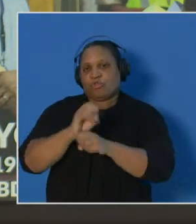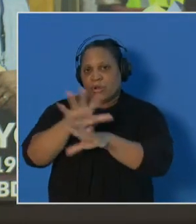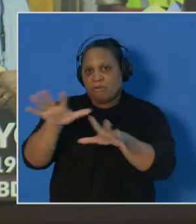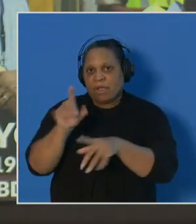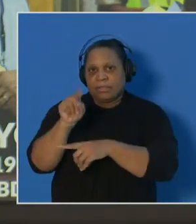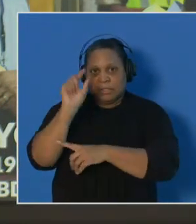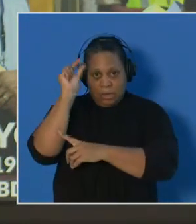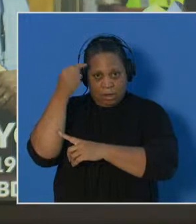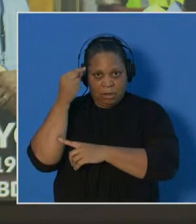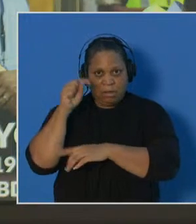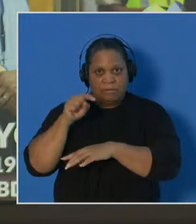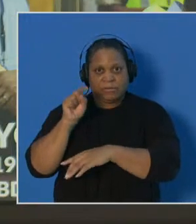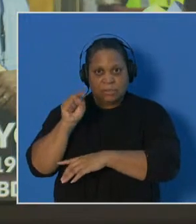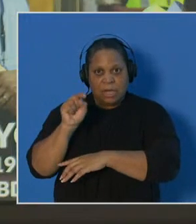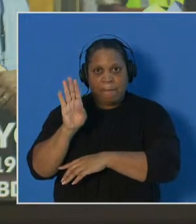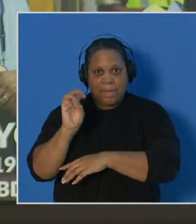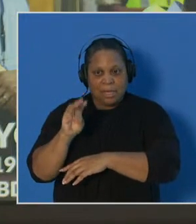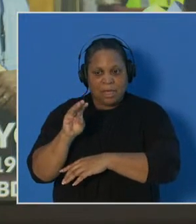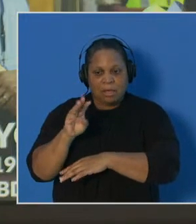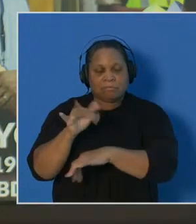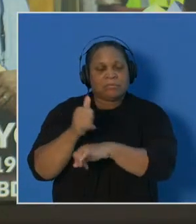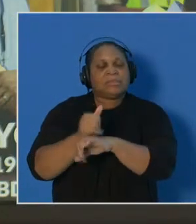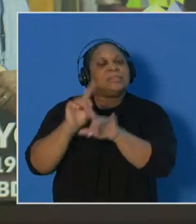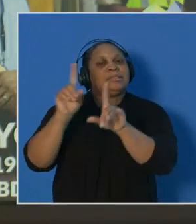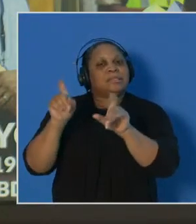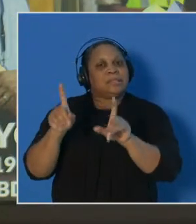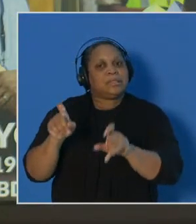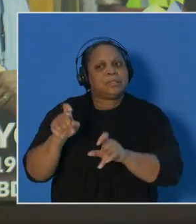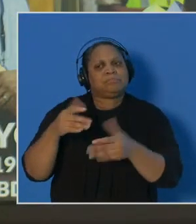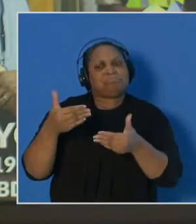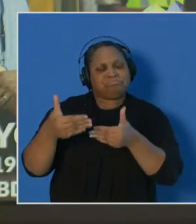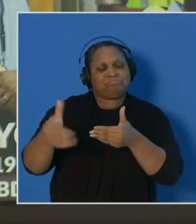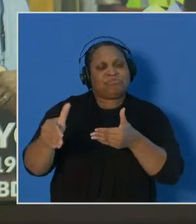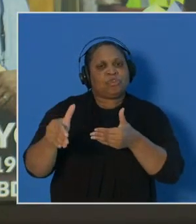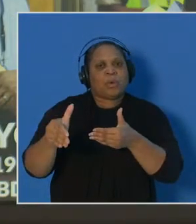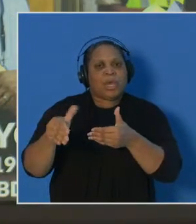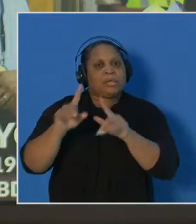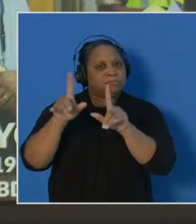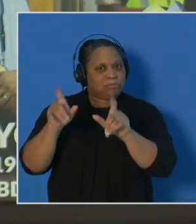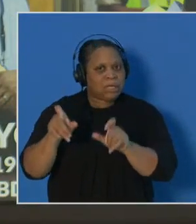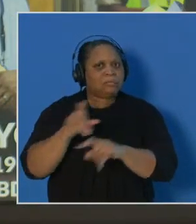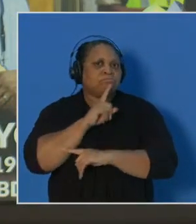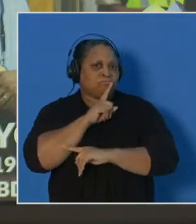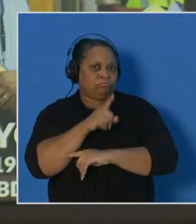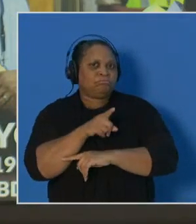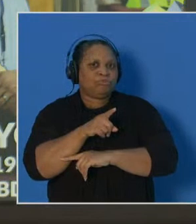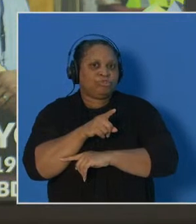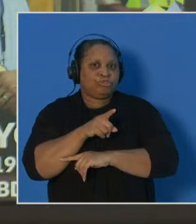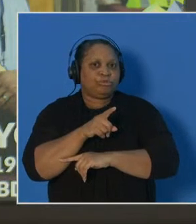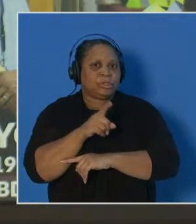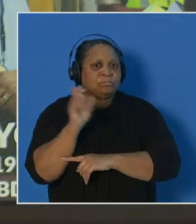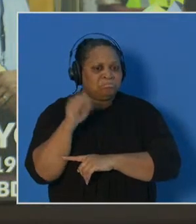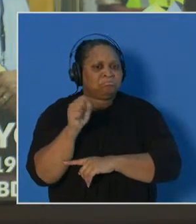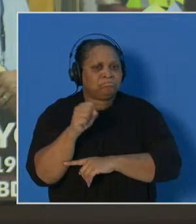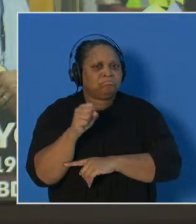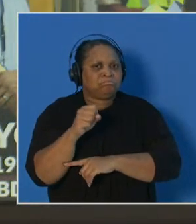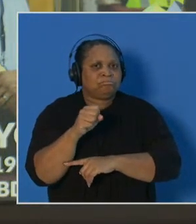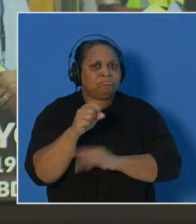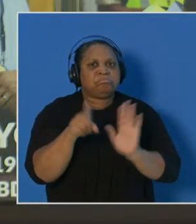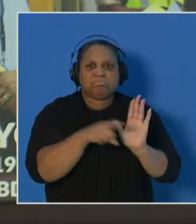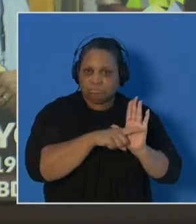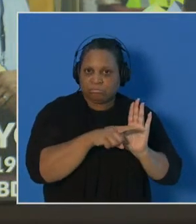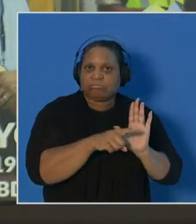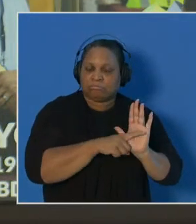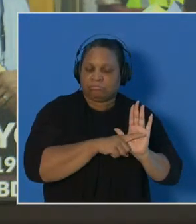coronavirus.gov.bm and book your tests so that you can go ahead and get tested to ensure that you are clear